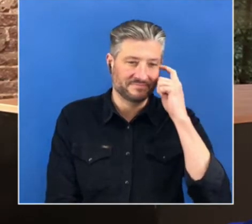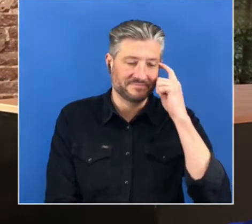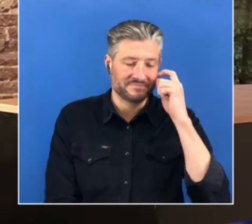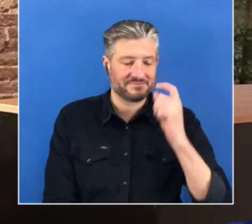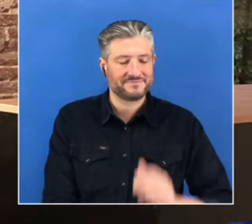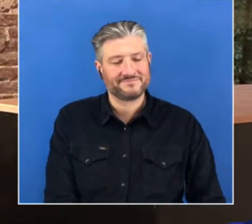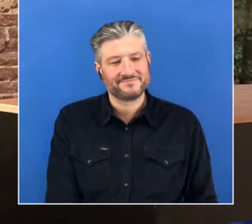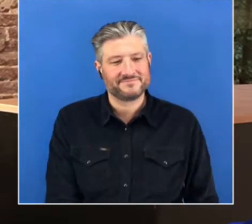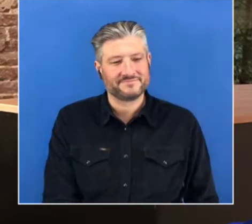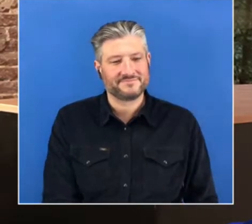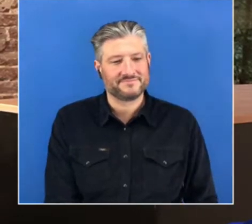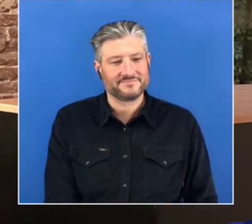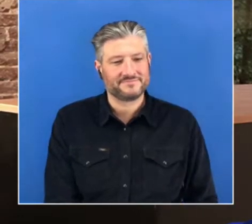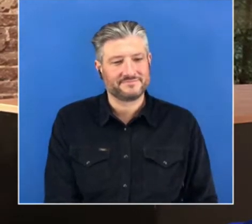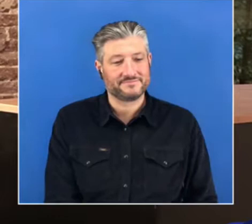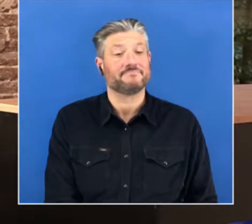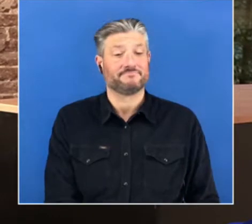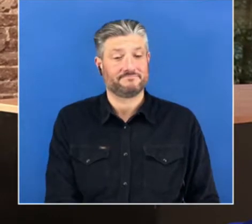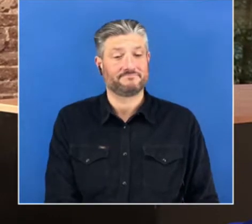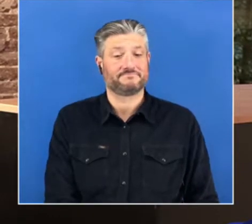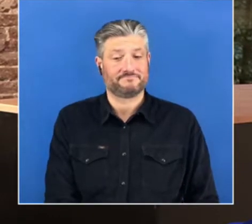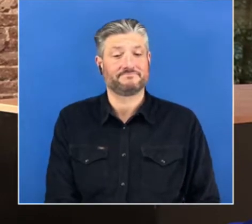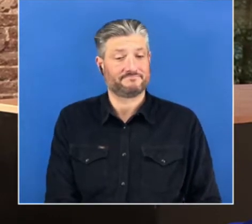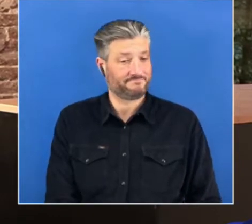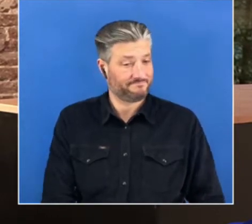we can start. All right.